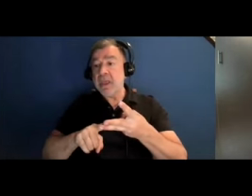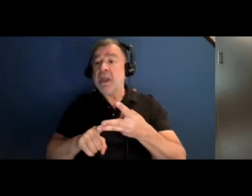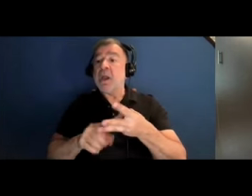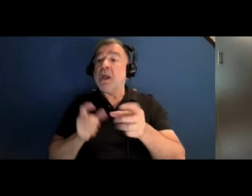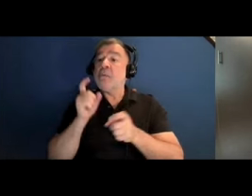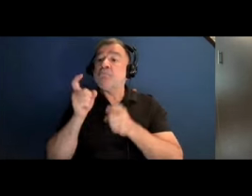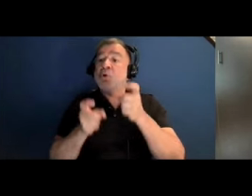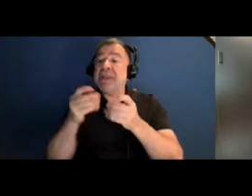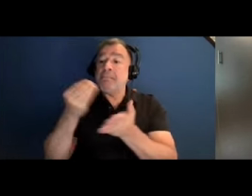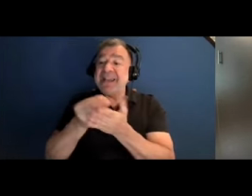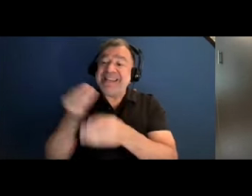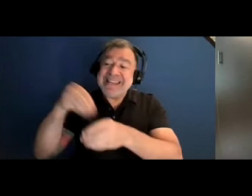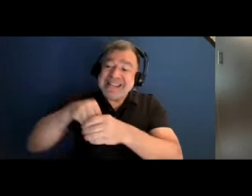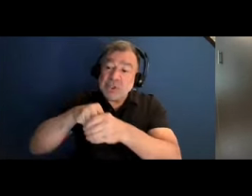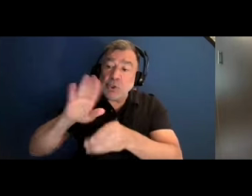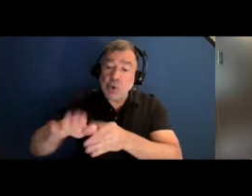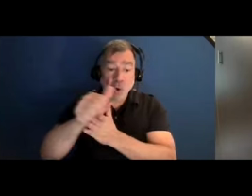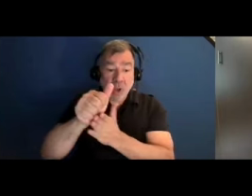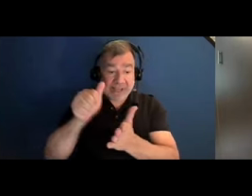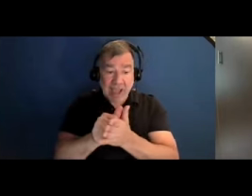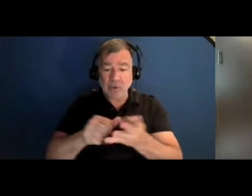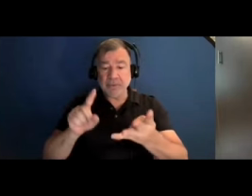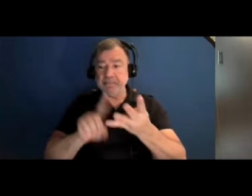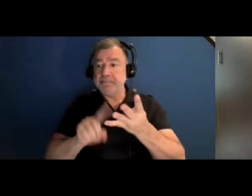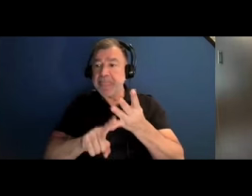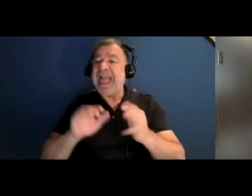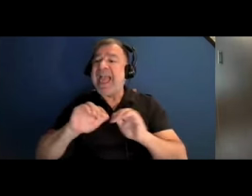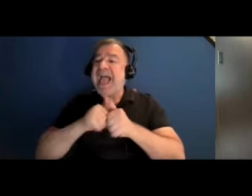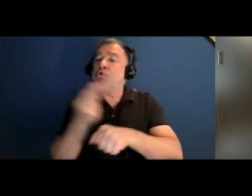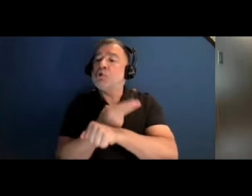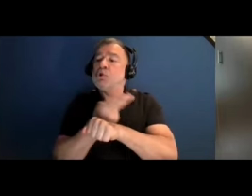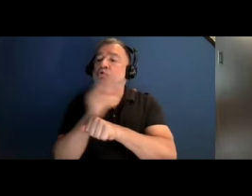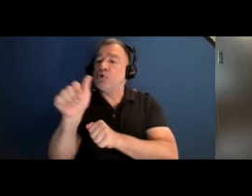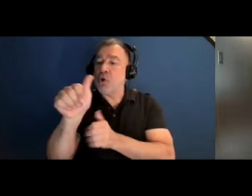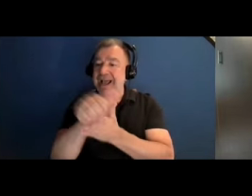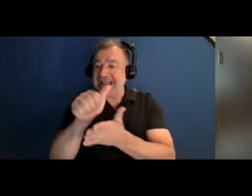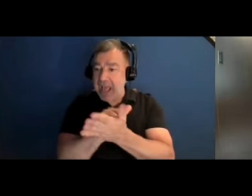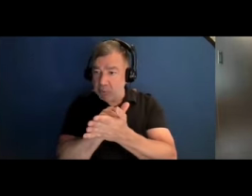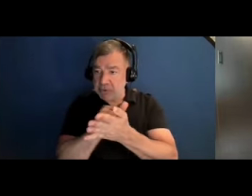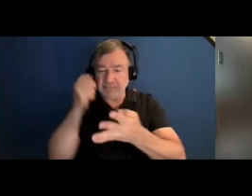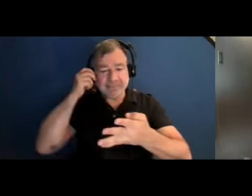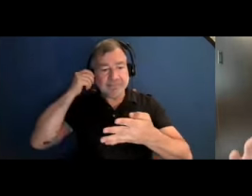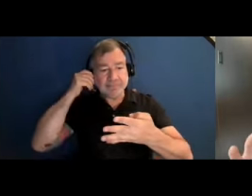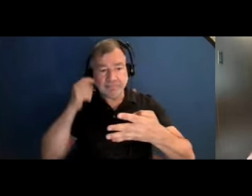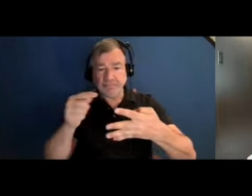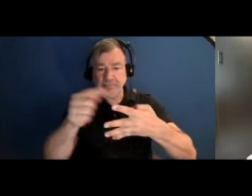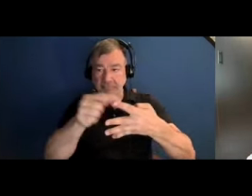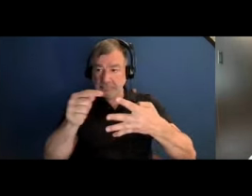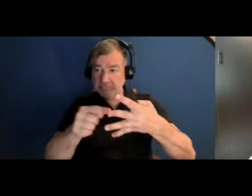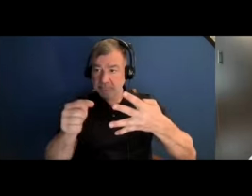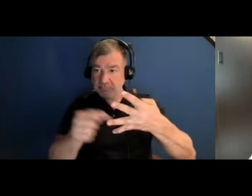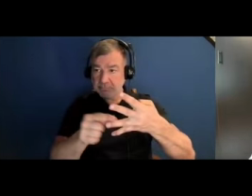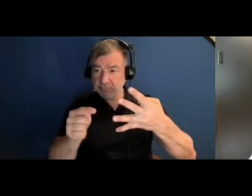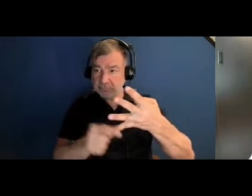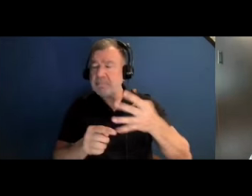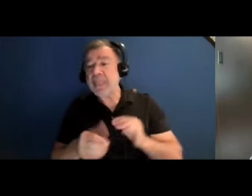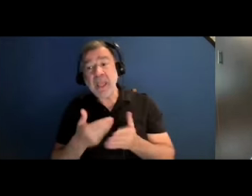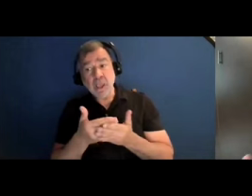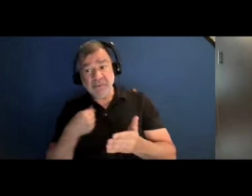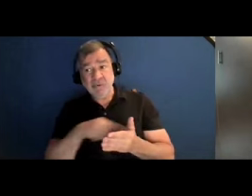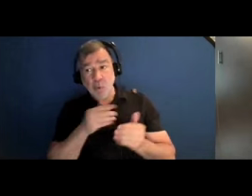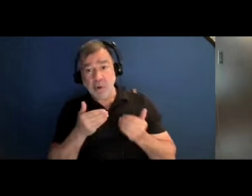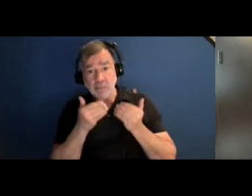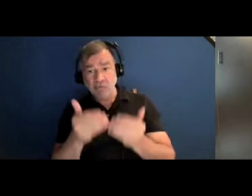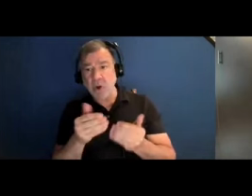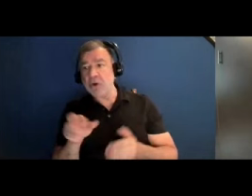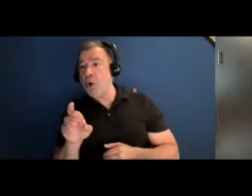most exciting aspect. You're saving your money and using your money. Before we move on, I'd like to just highlight one thing. On the right-hand